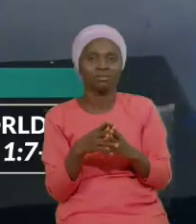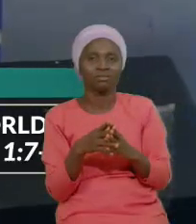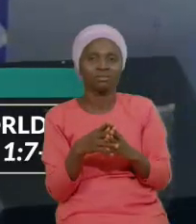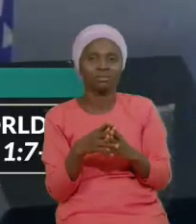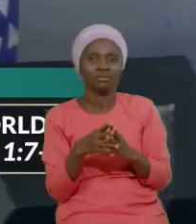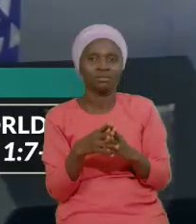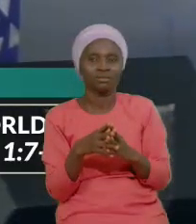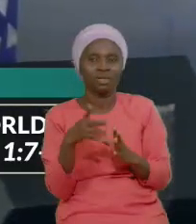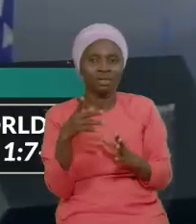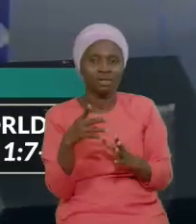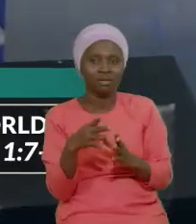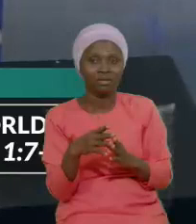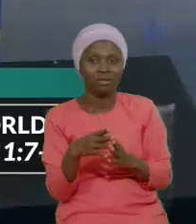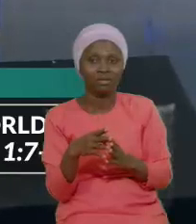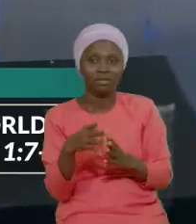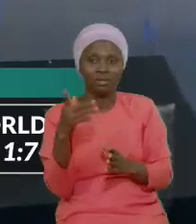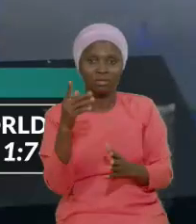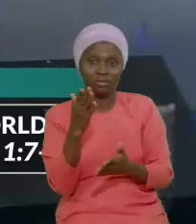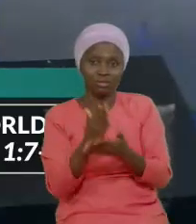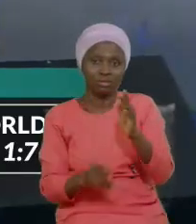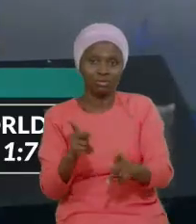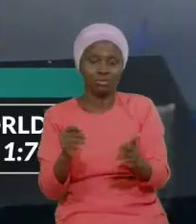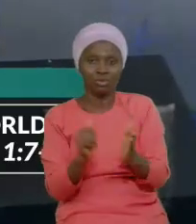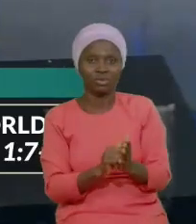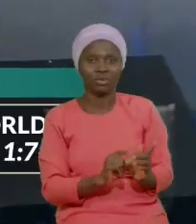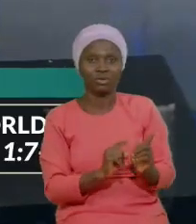The people that go through life criticizing